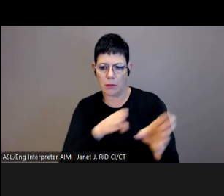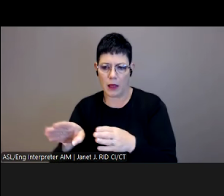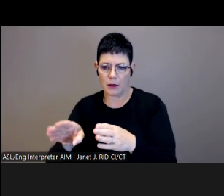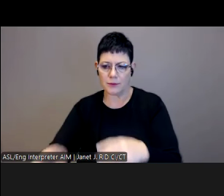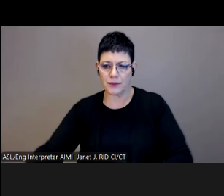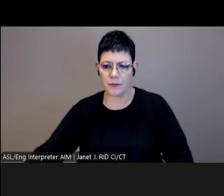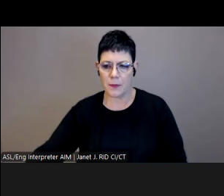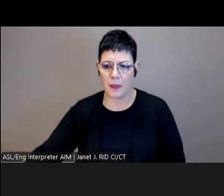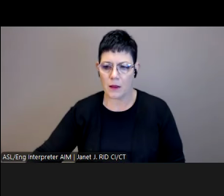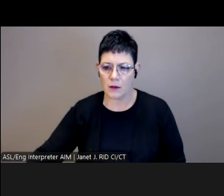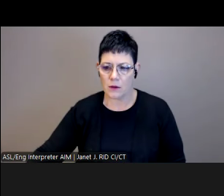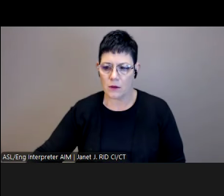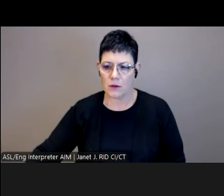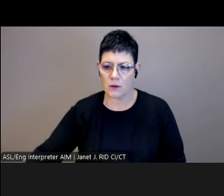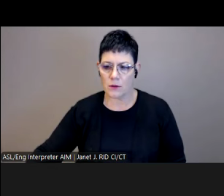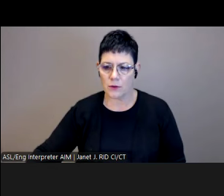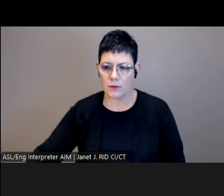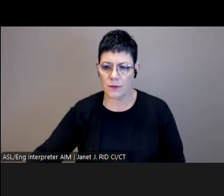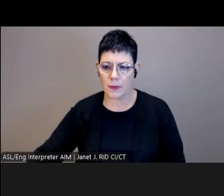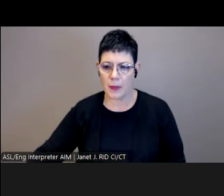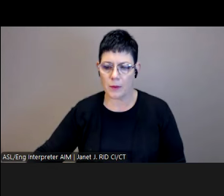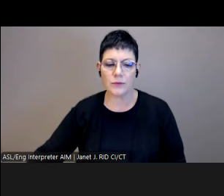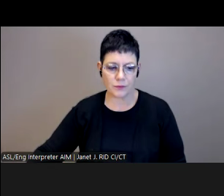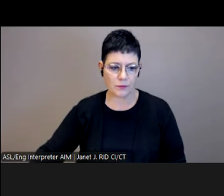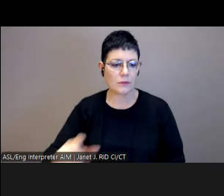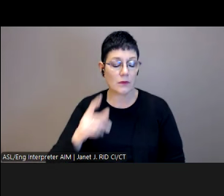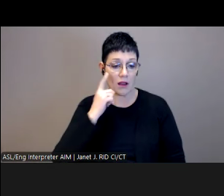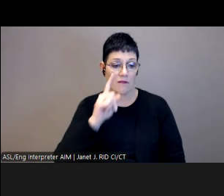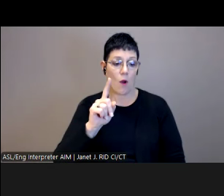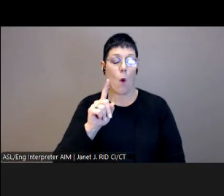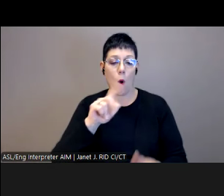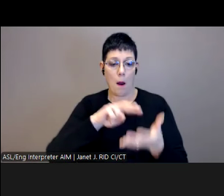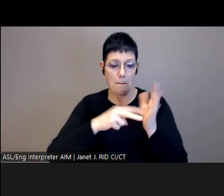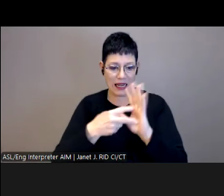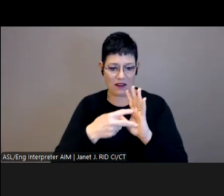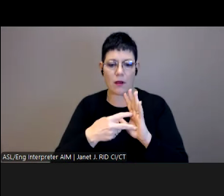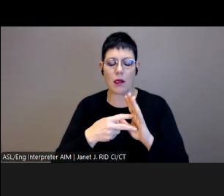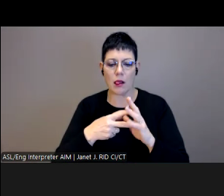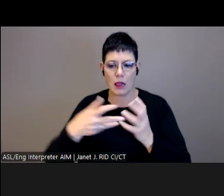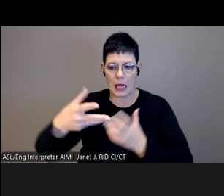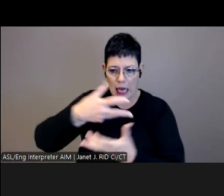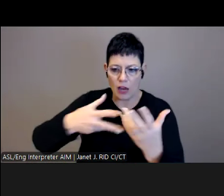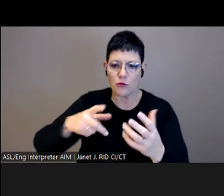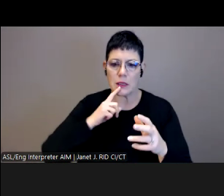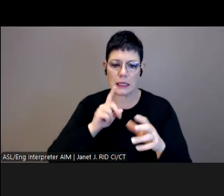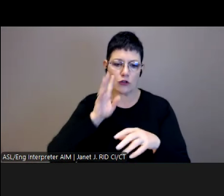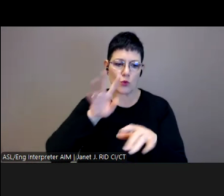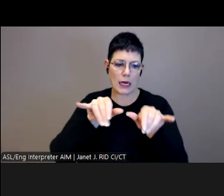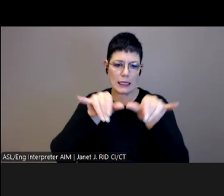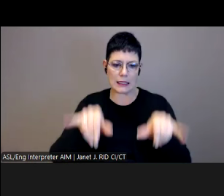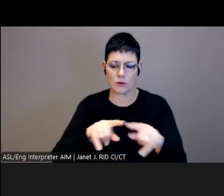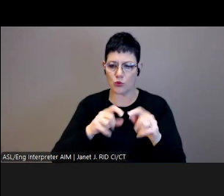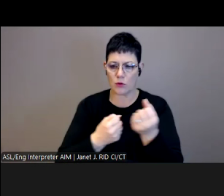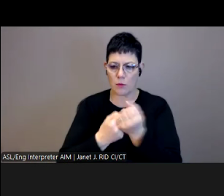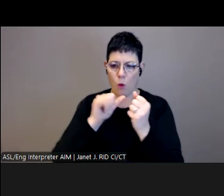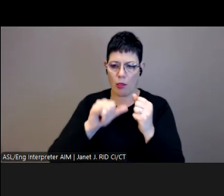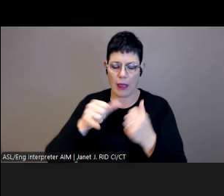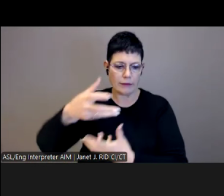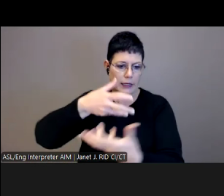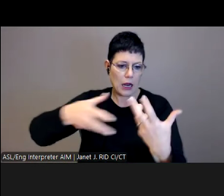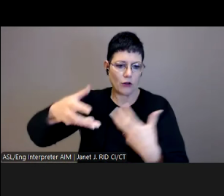Another primary driver in expanding meaningful community engagement is creating systems to support that engagement. In